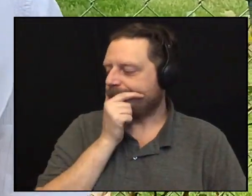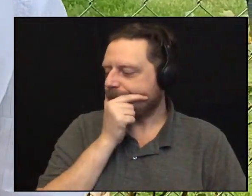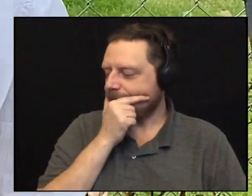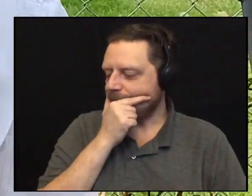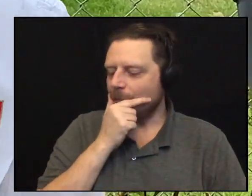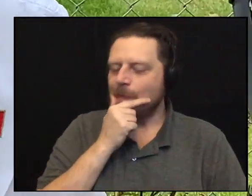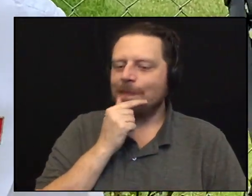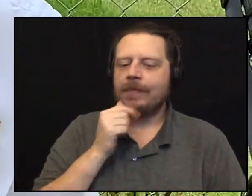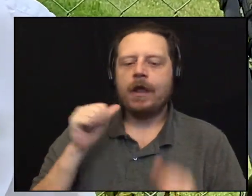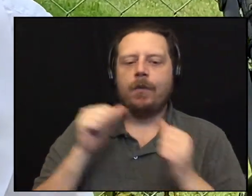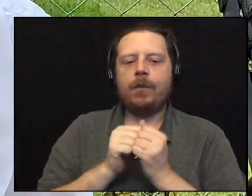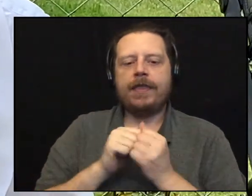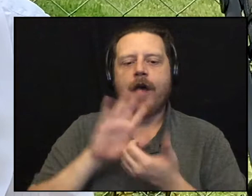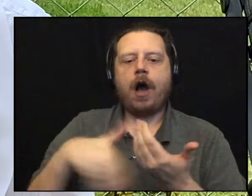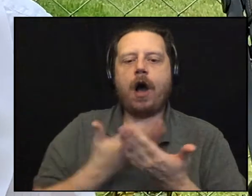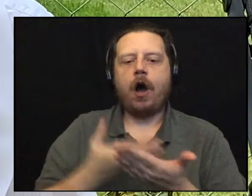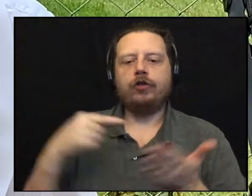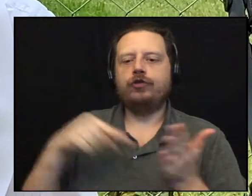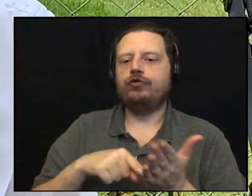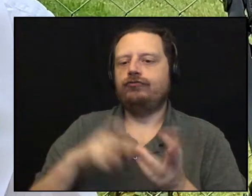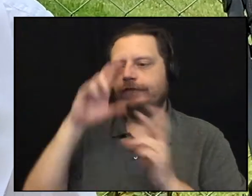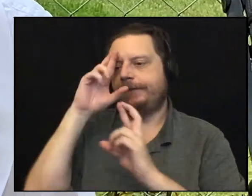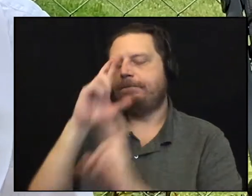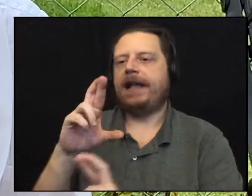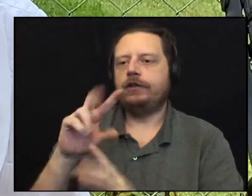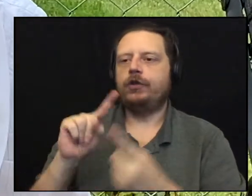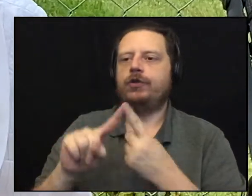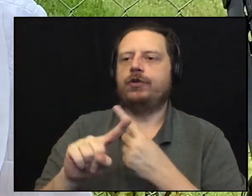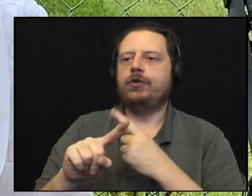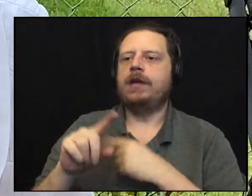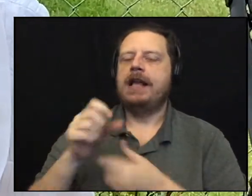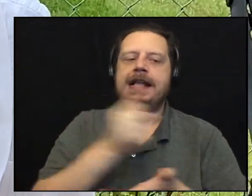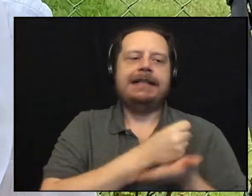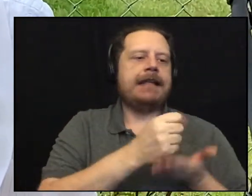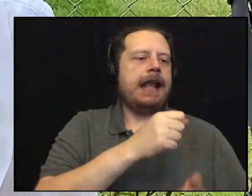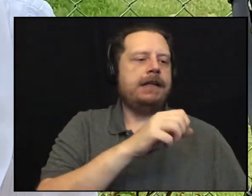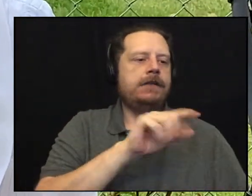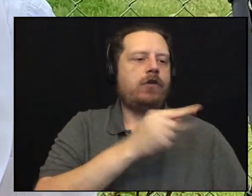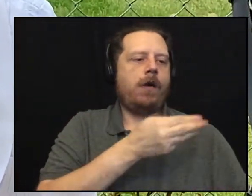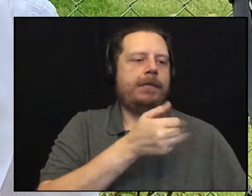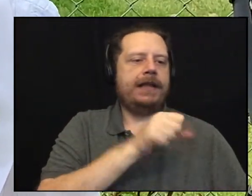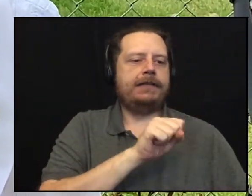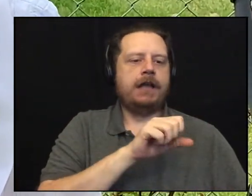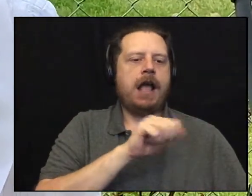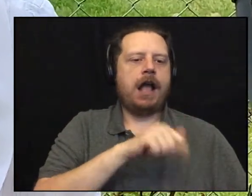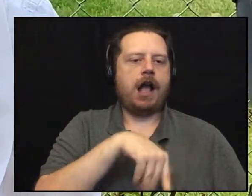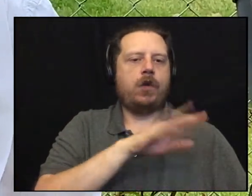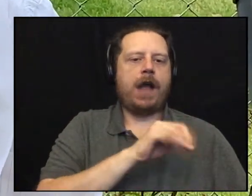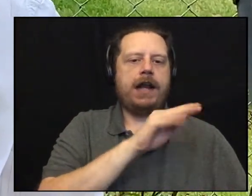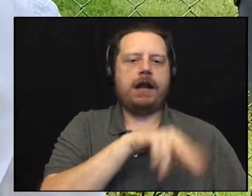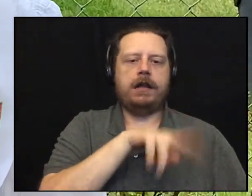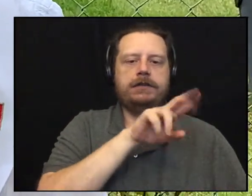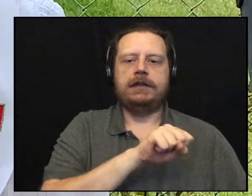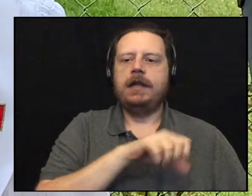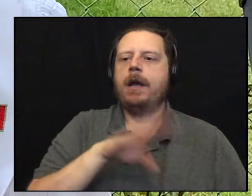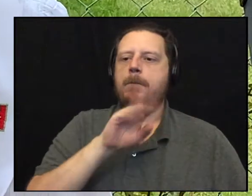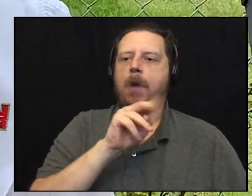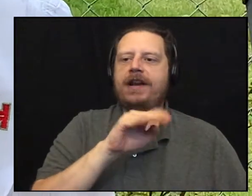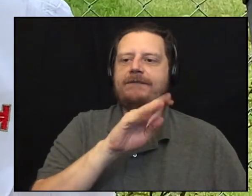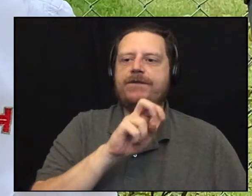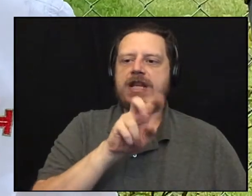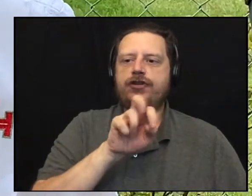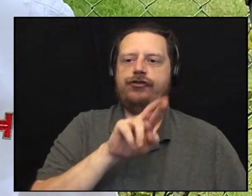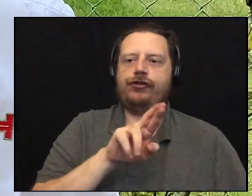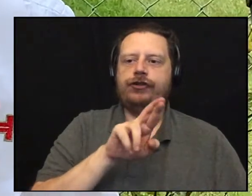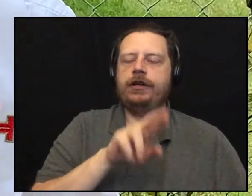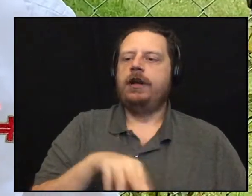With all due respect to St. Thomas Aquinas, to St. Bonaventure, St. Augustine, even Karl